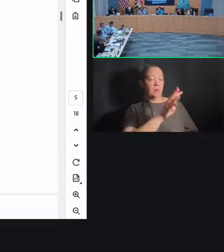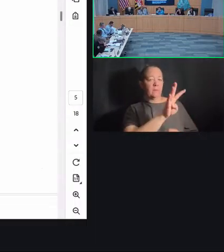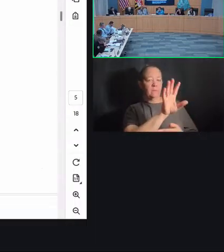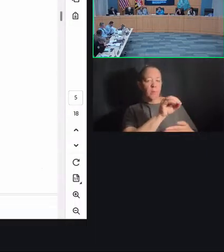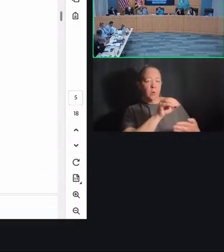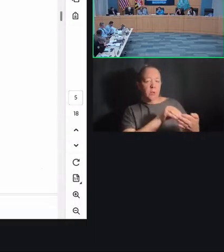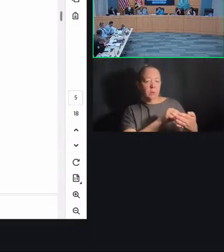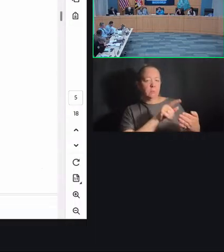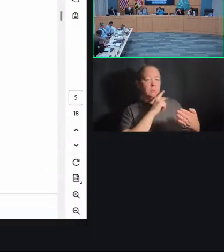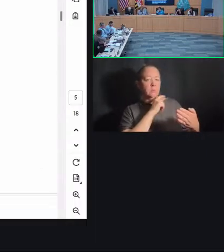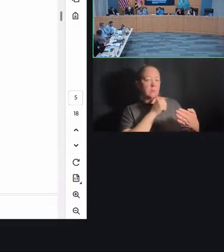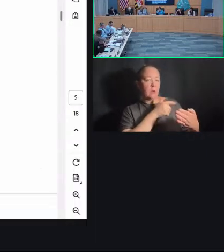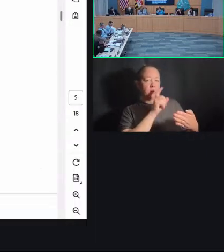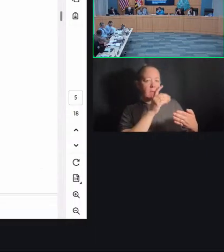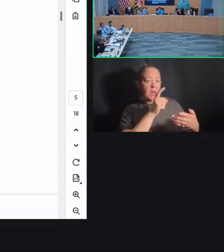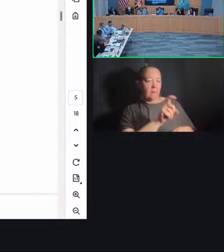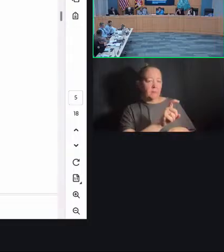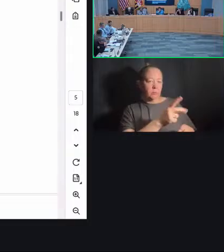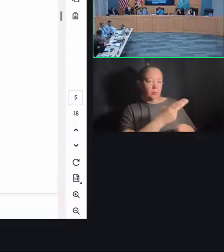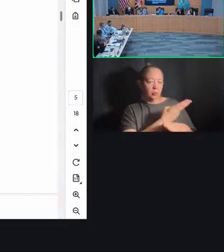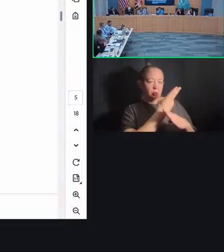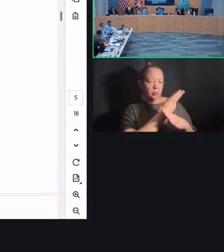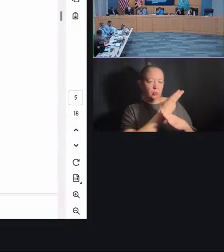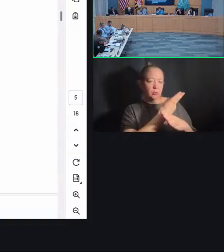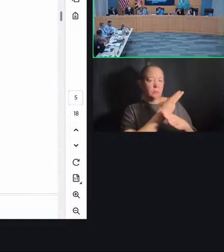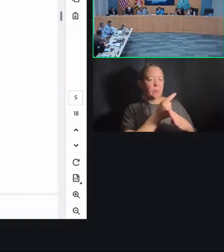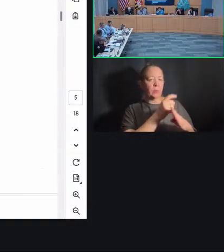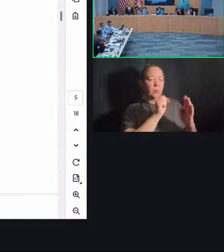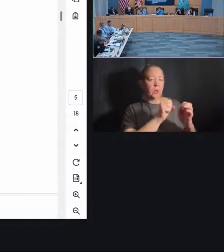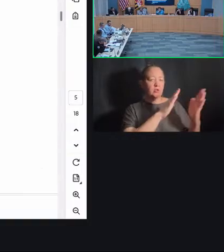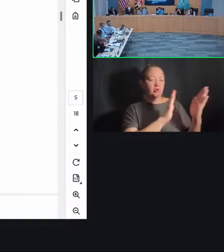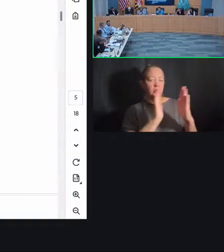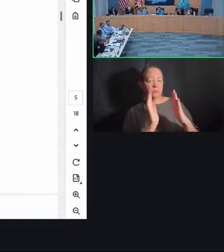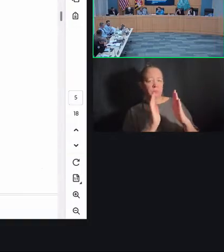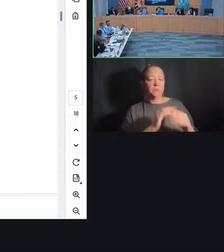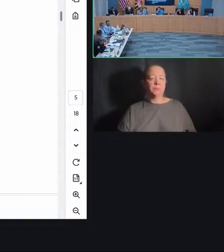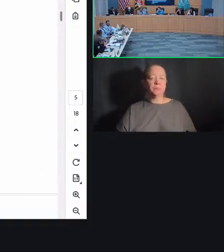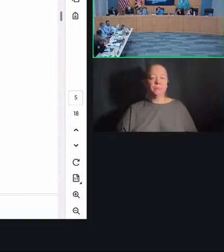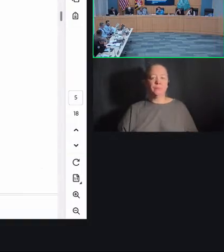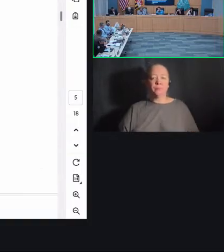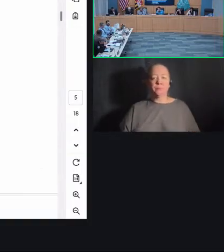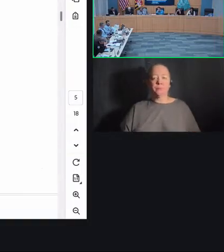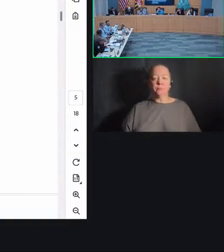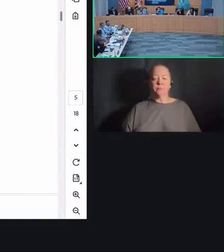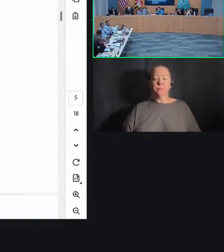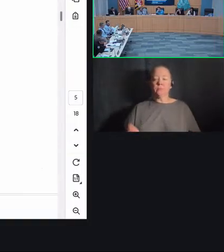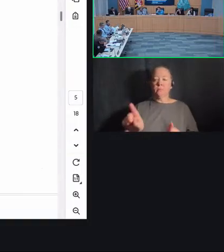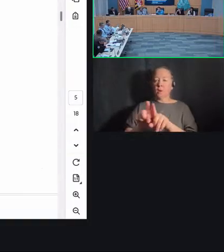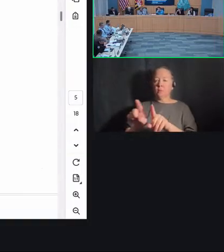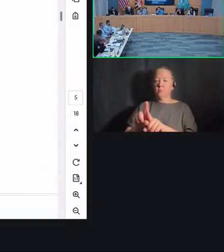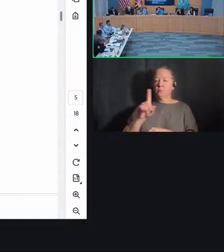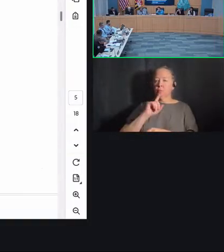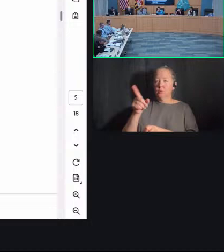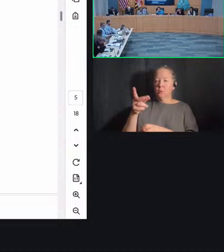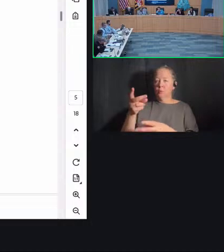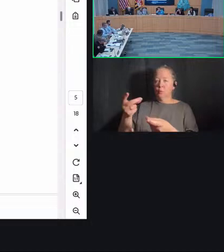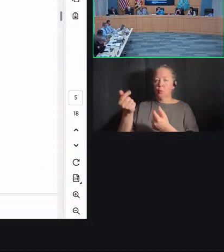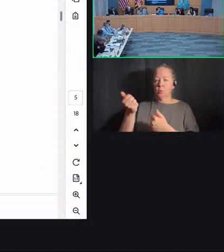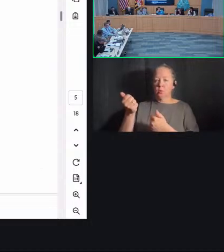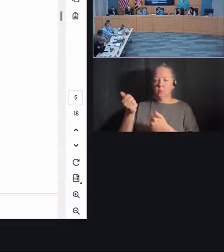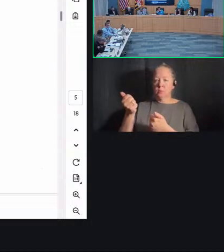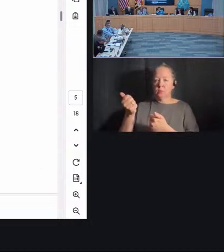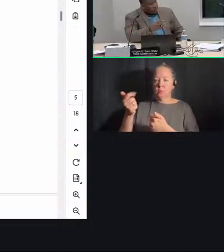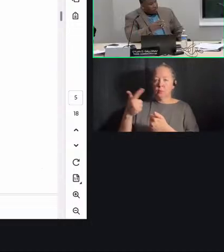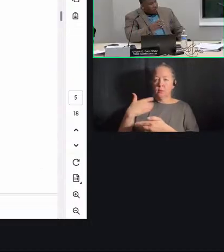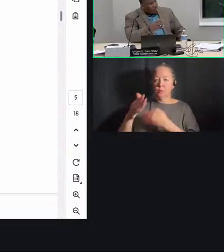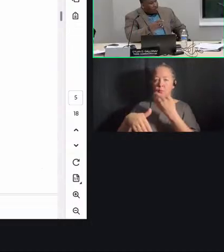system to shift. And I'll speak on that just real quick. We're in the process of, we're